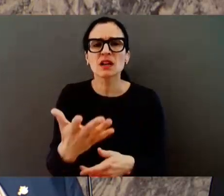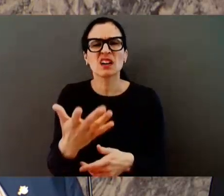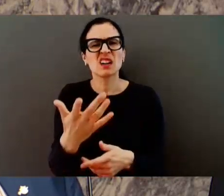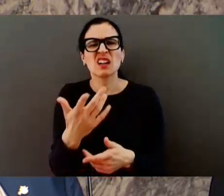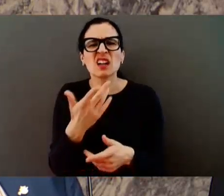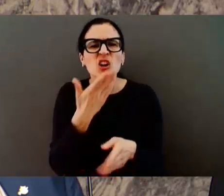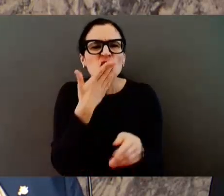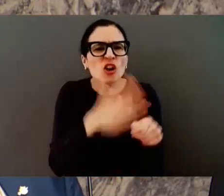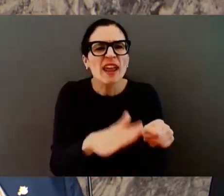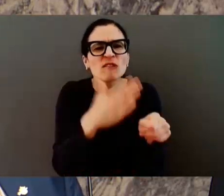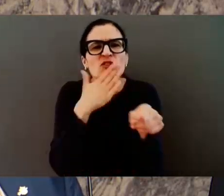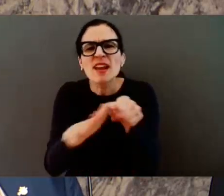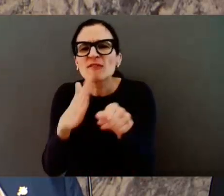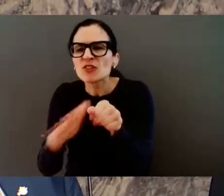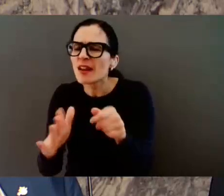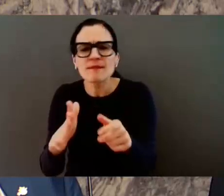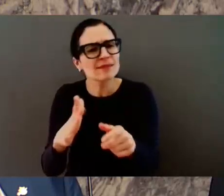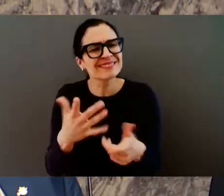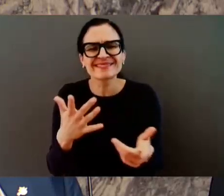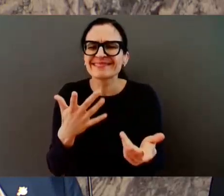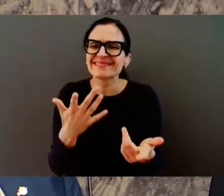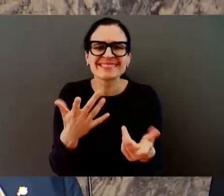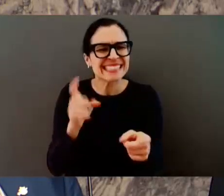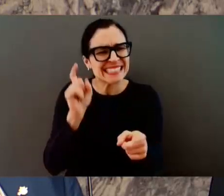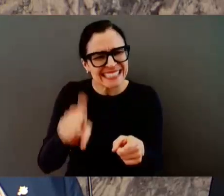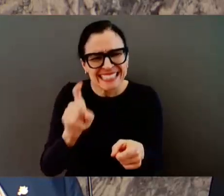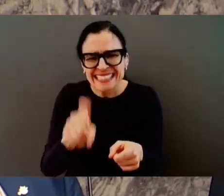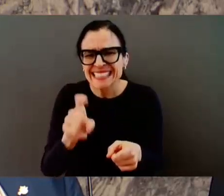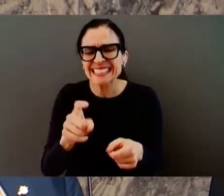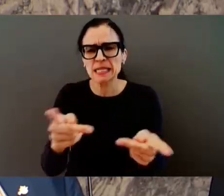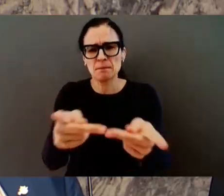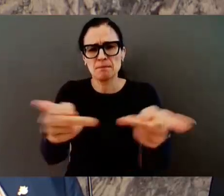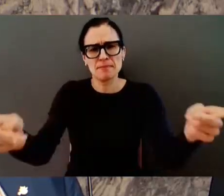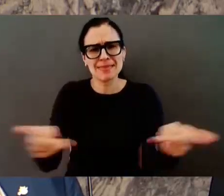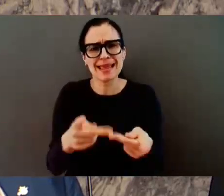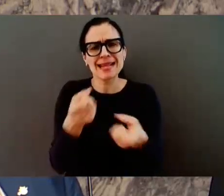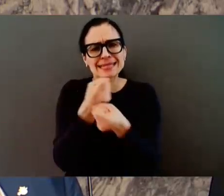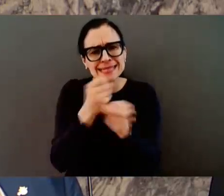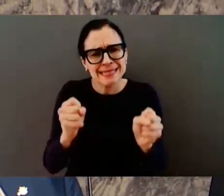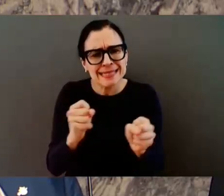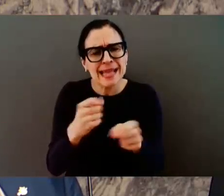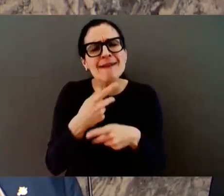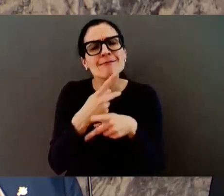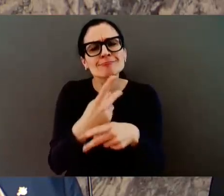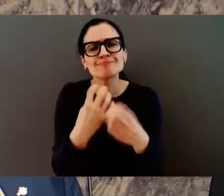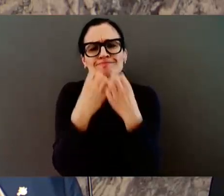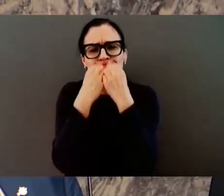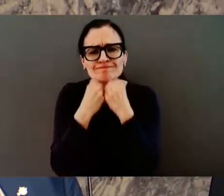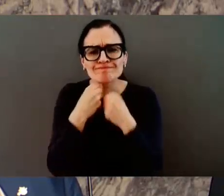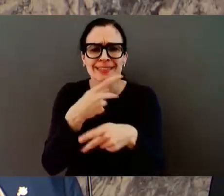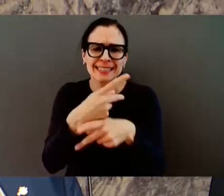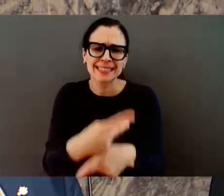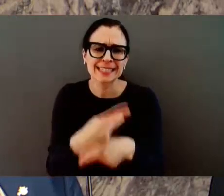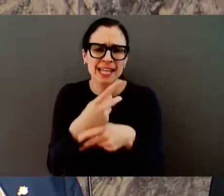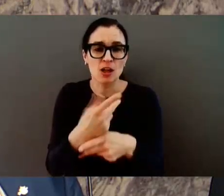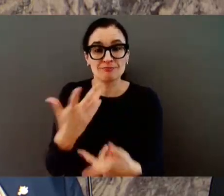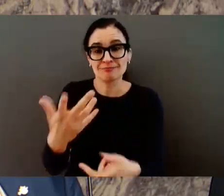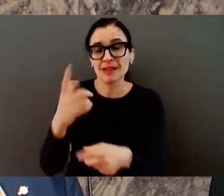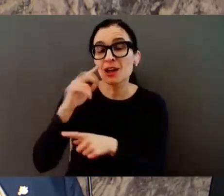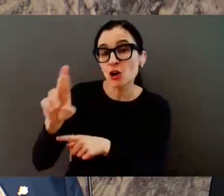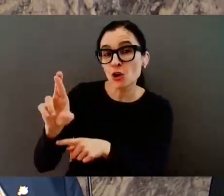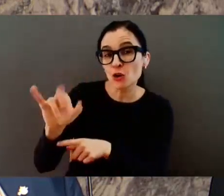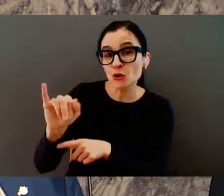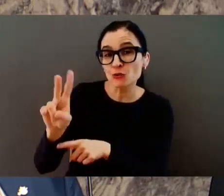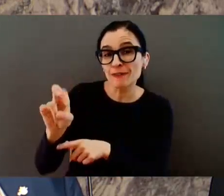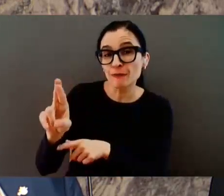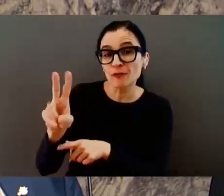environment for people who cannot live safely on their own. Will the minister commit today to funding and building facilities that actually meet the needs